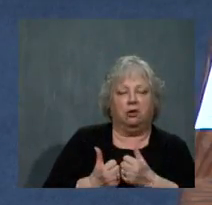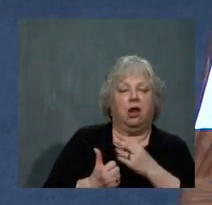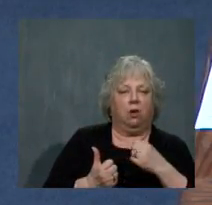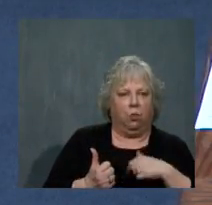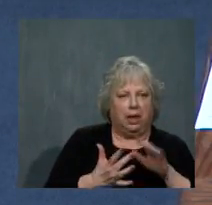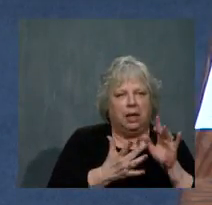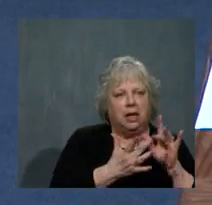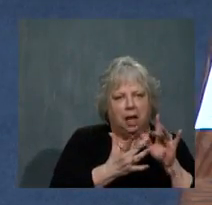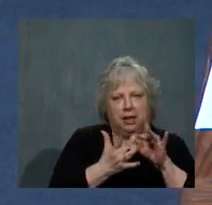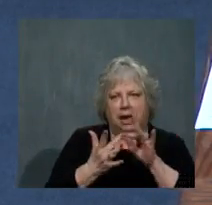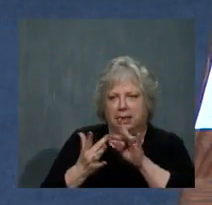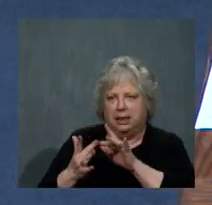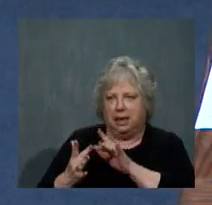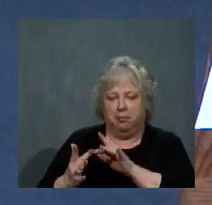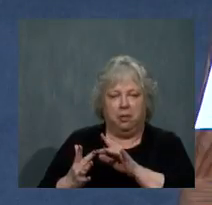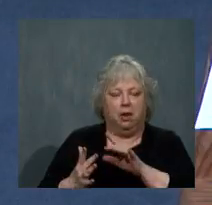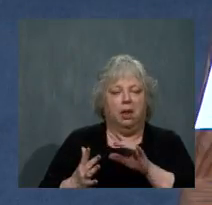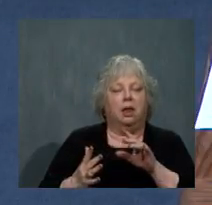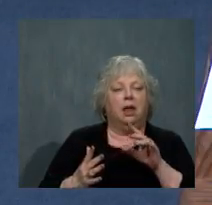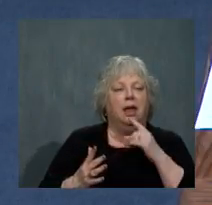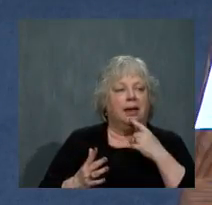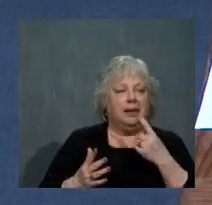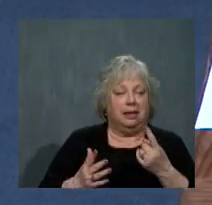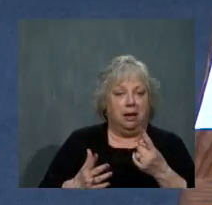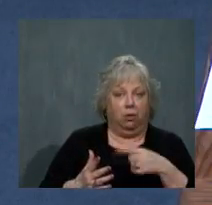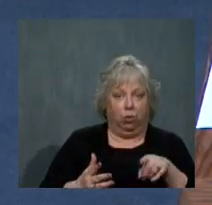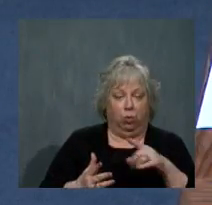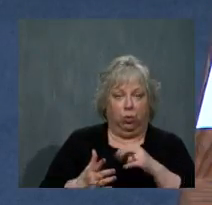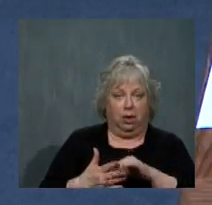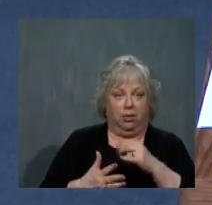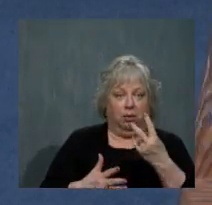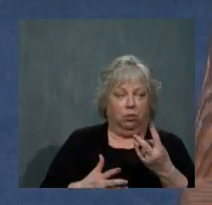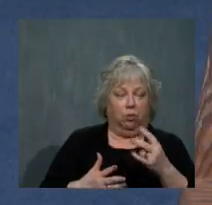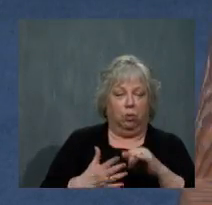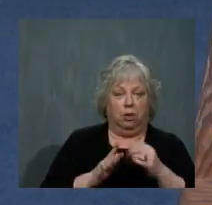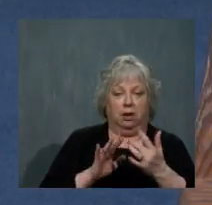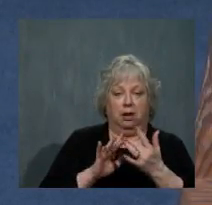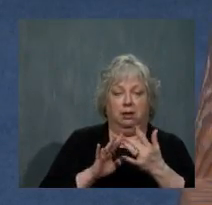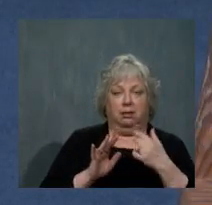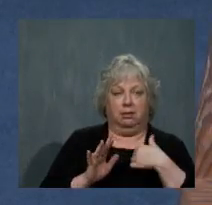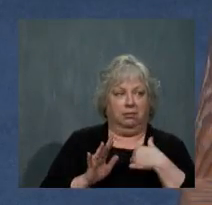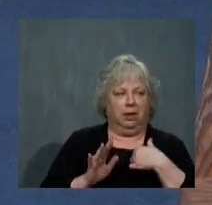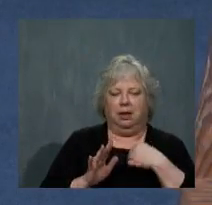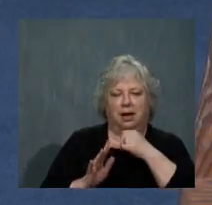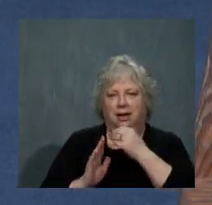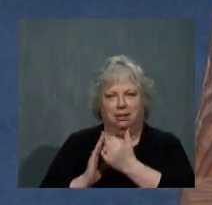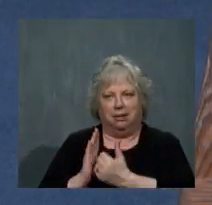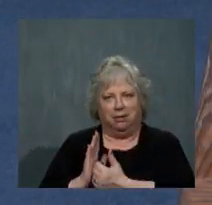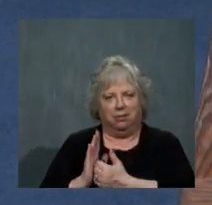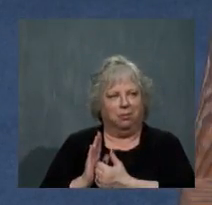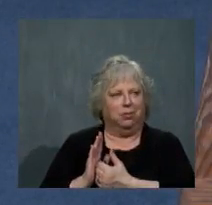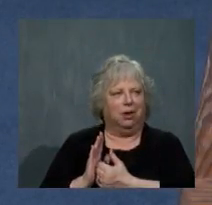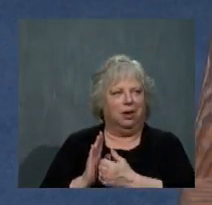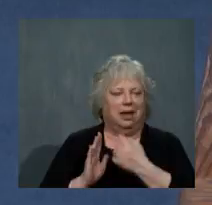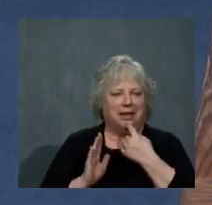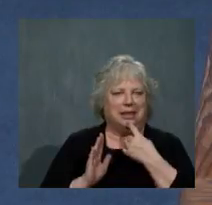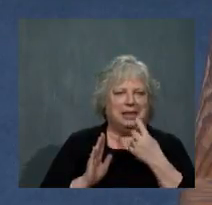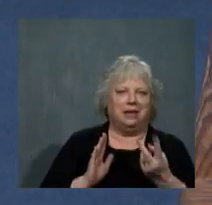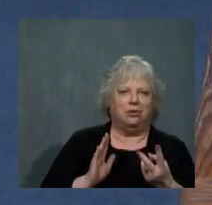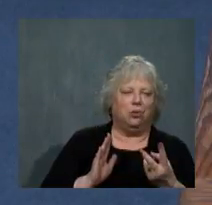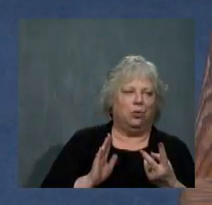contact them. All I can tell you is the two that we were contacted, and I didn't list them when I said, I just said there was